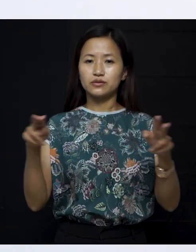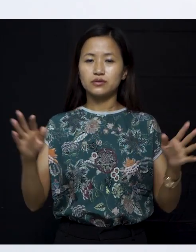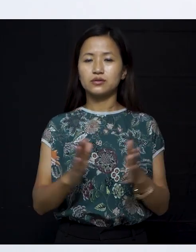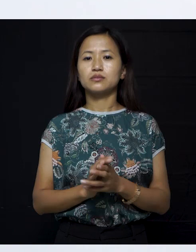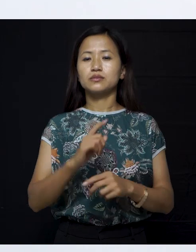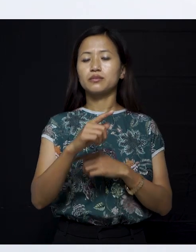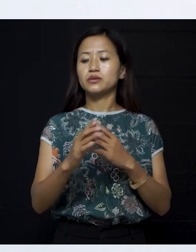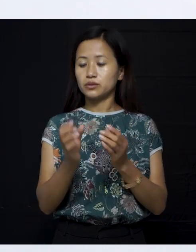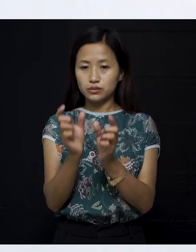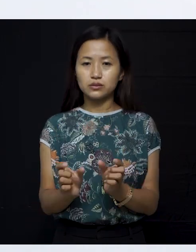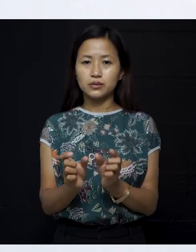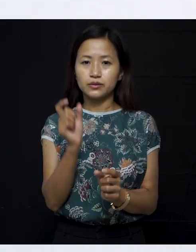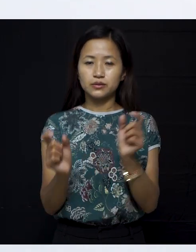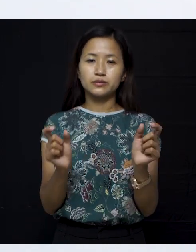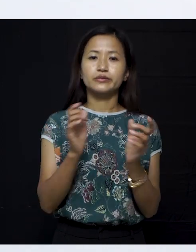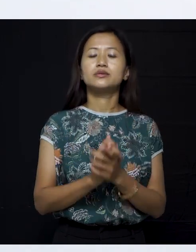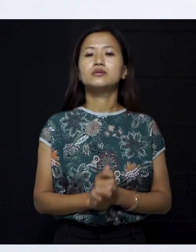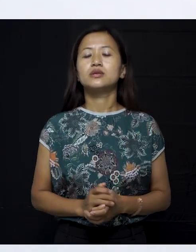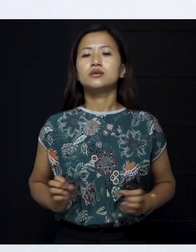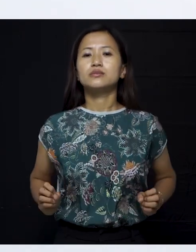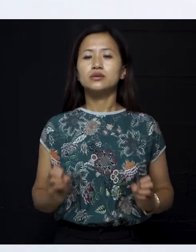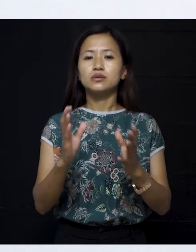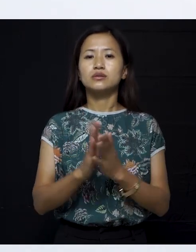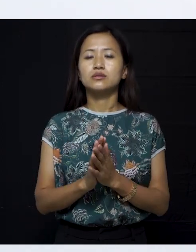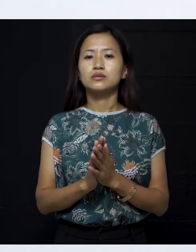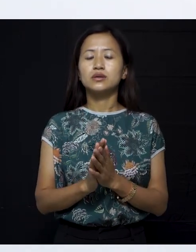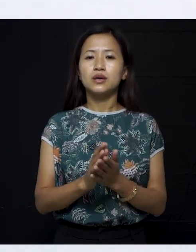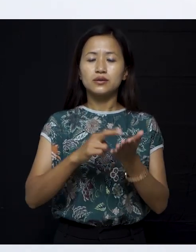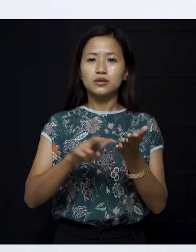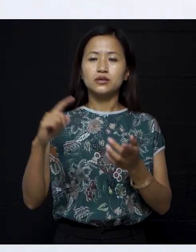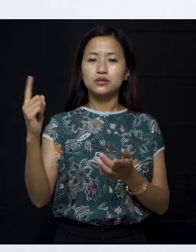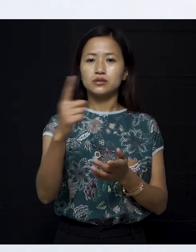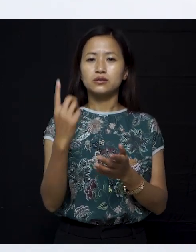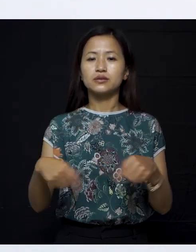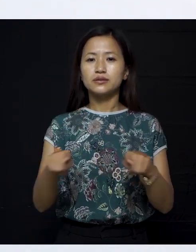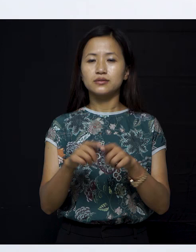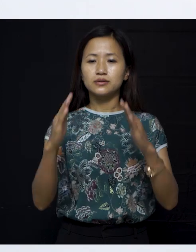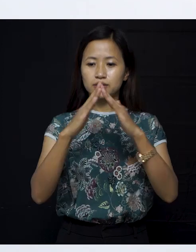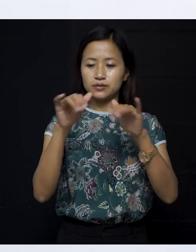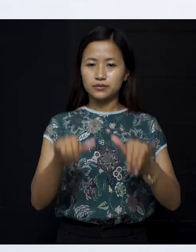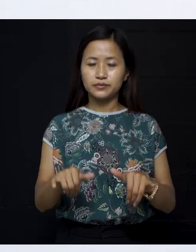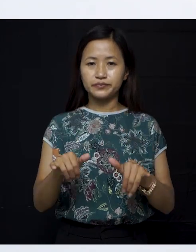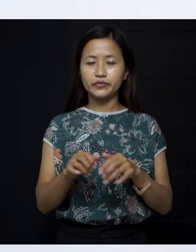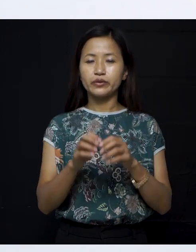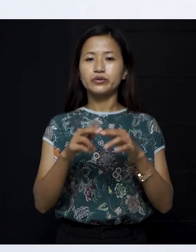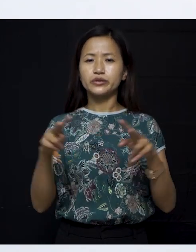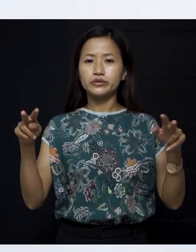among the people. All right, so I will begin with the national and the regional developments.